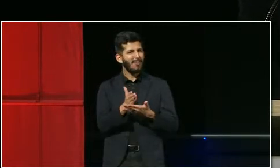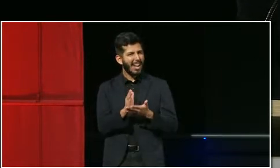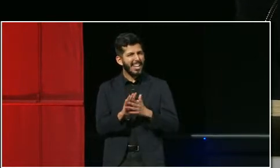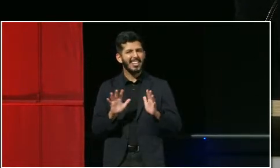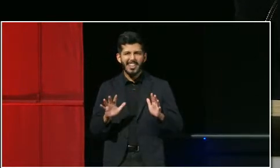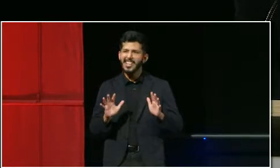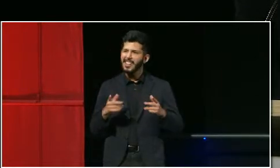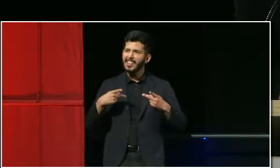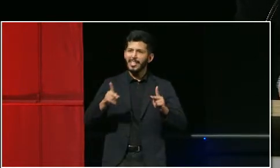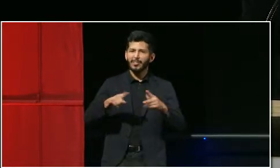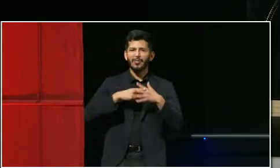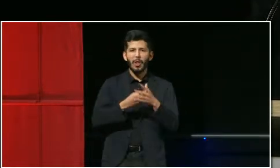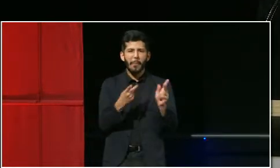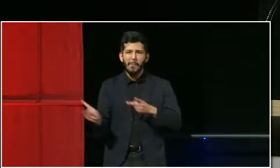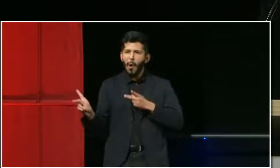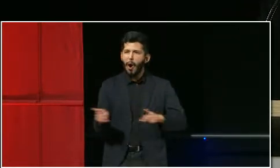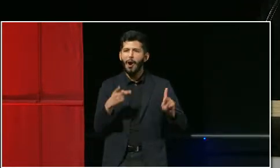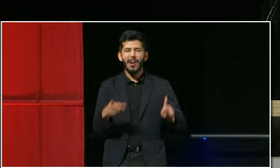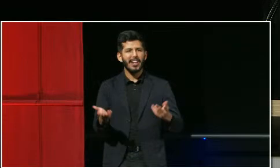All right. Let's get this party started.